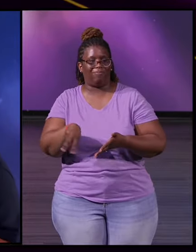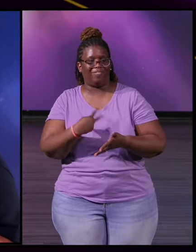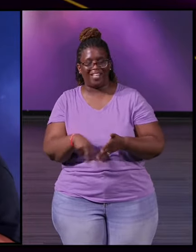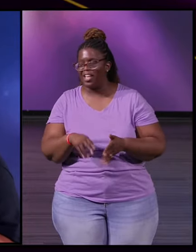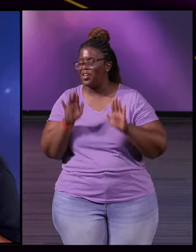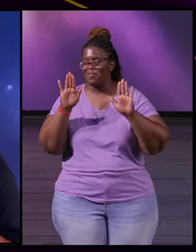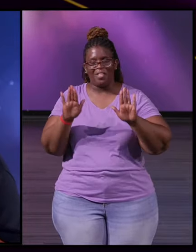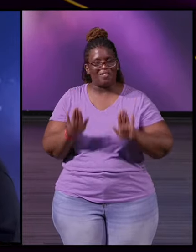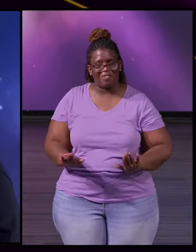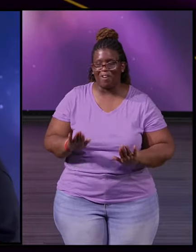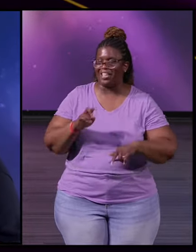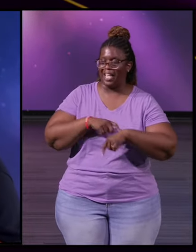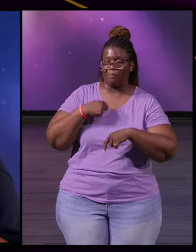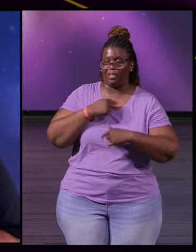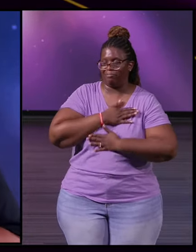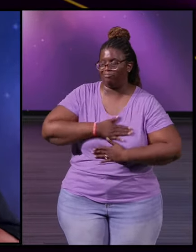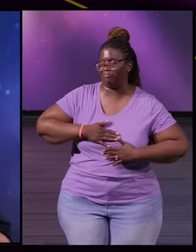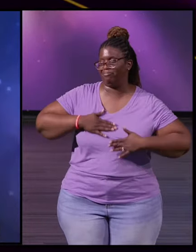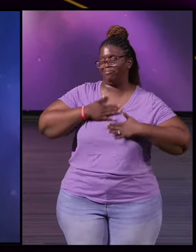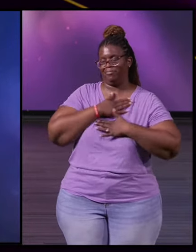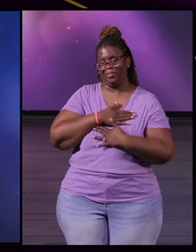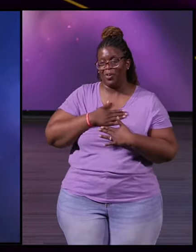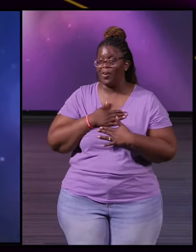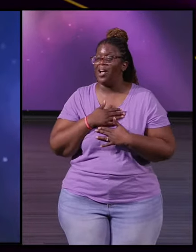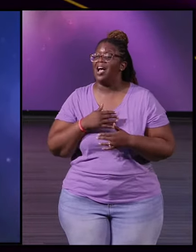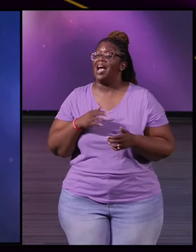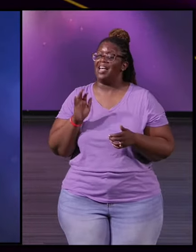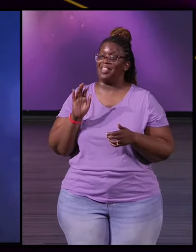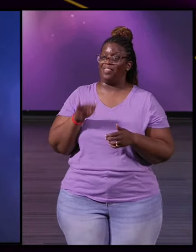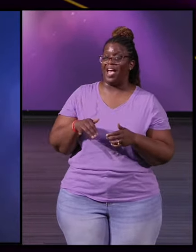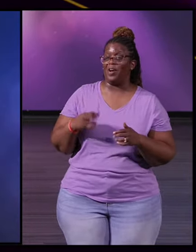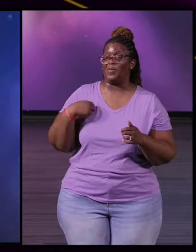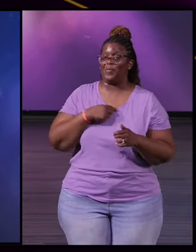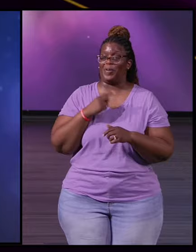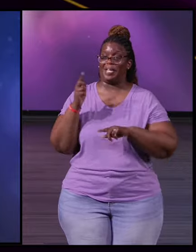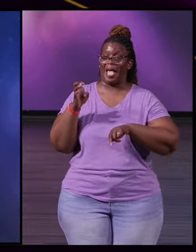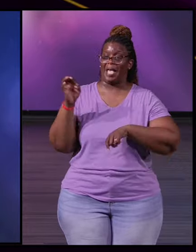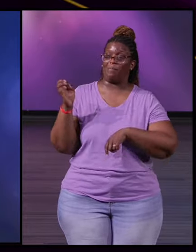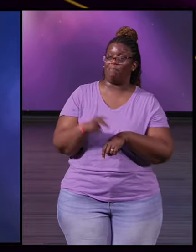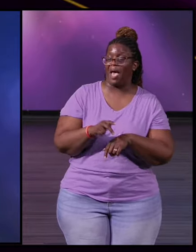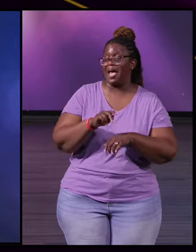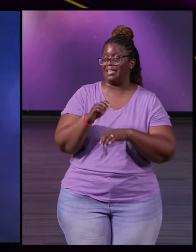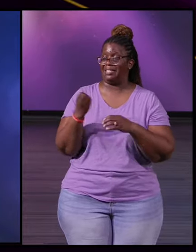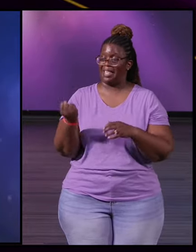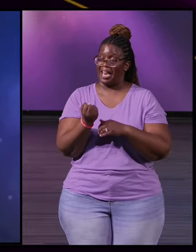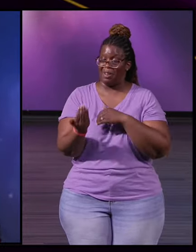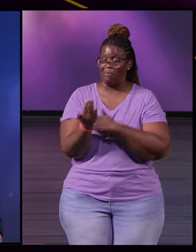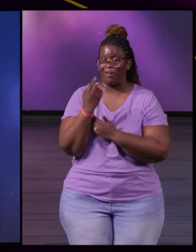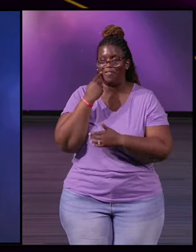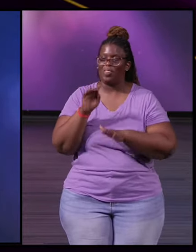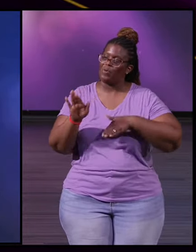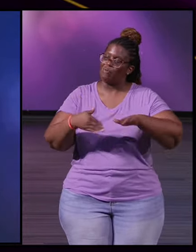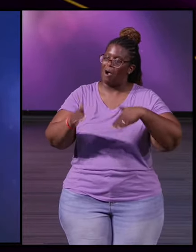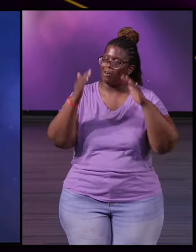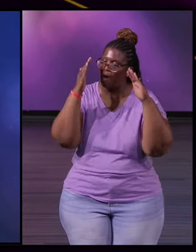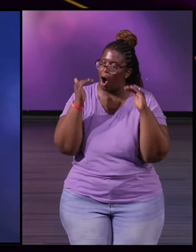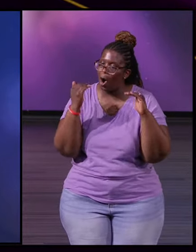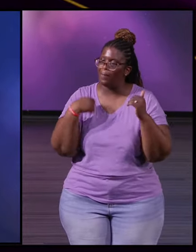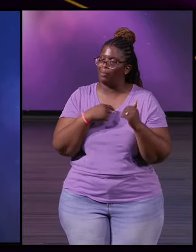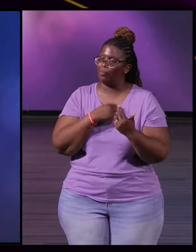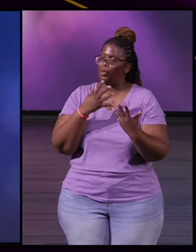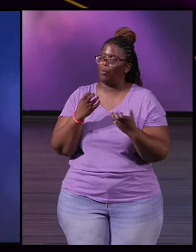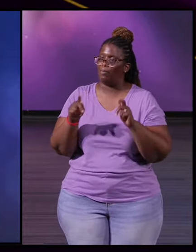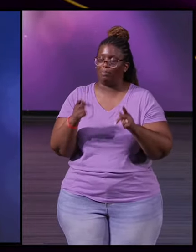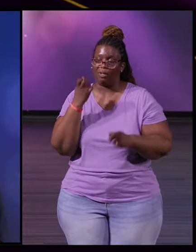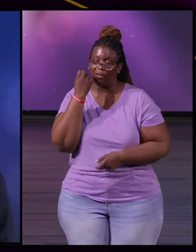great time. We partied all night. And then after the after affair, we came back for the Walk of Hope, and we wanted to make sure that people understand the resources that we